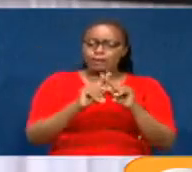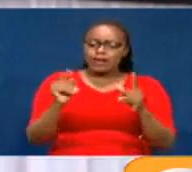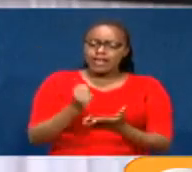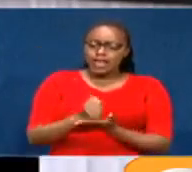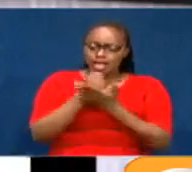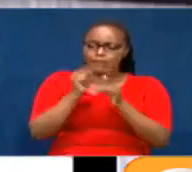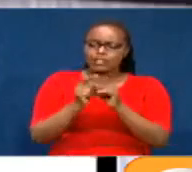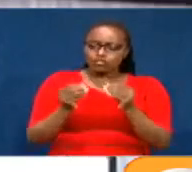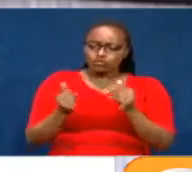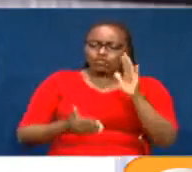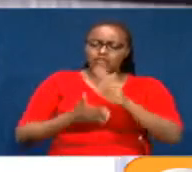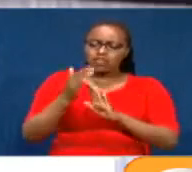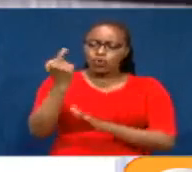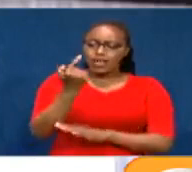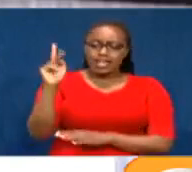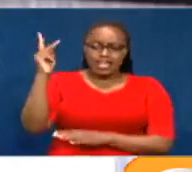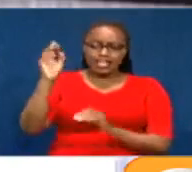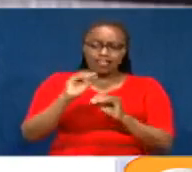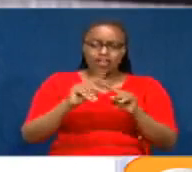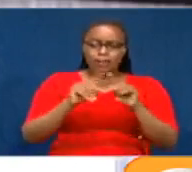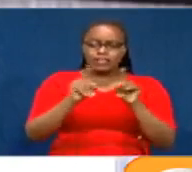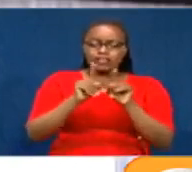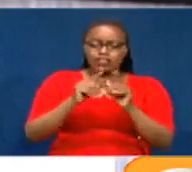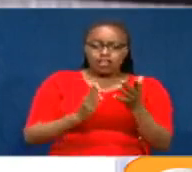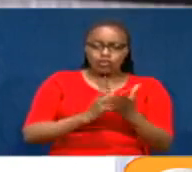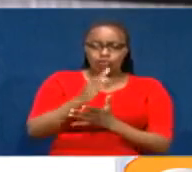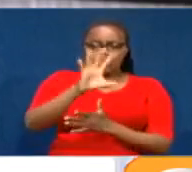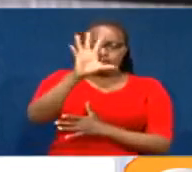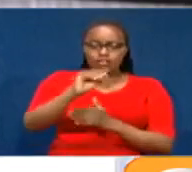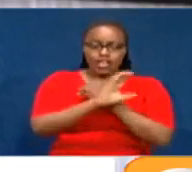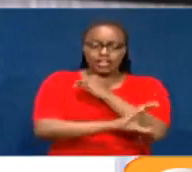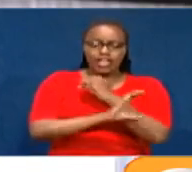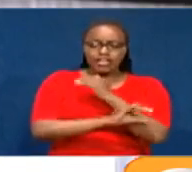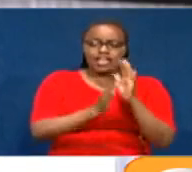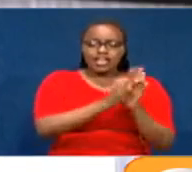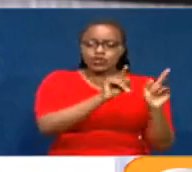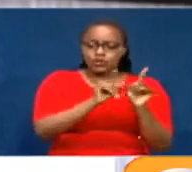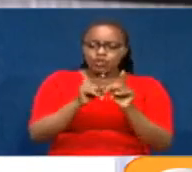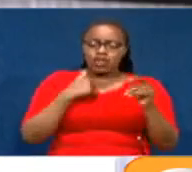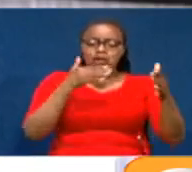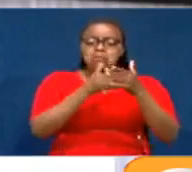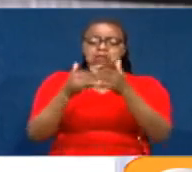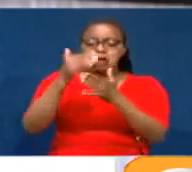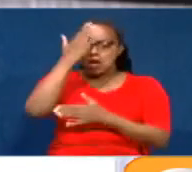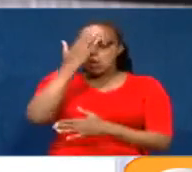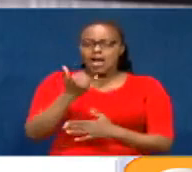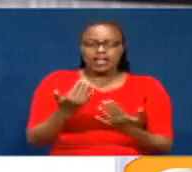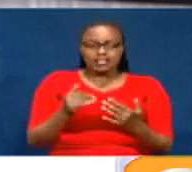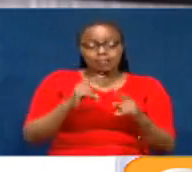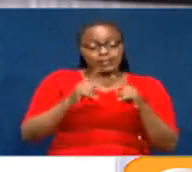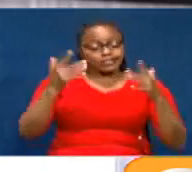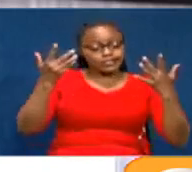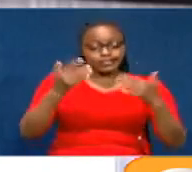meet emergencies, not just in Kenya, but throughout the African continent. Alafu wewe unaenda kuweka breaks hapo kwa sababu,